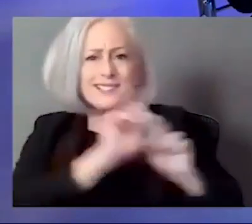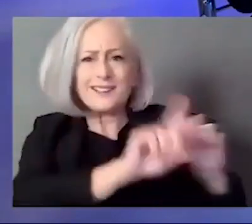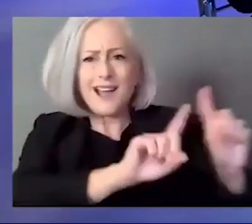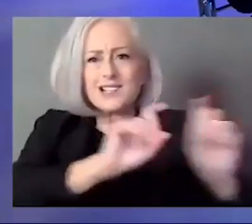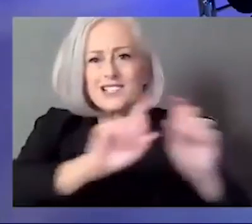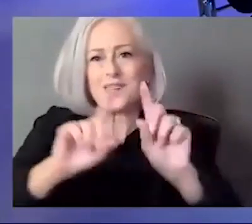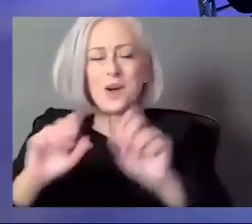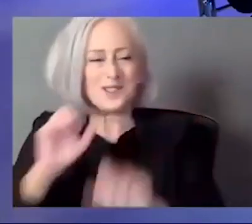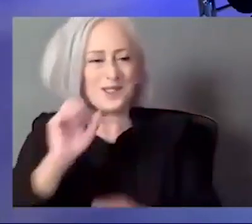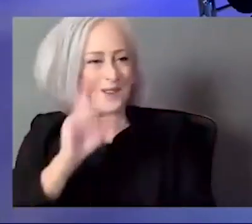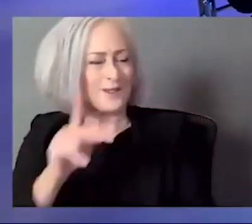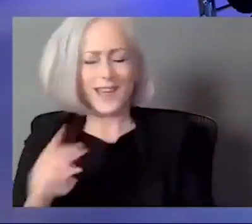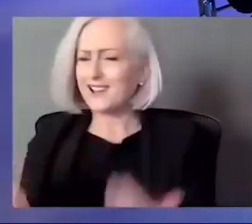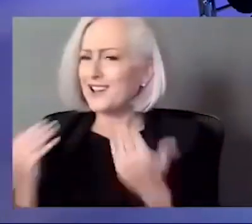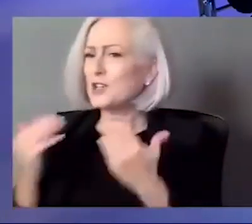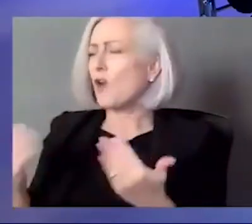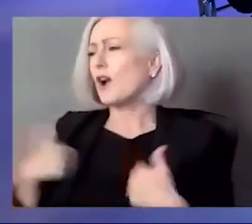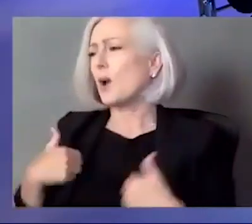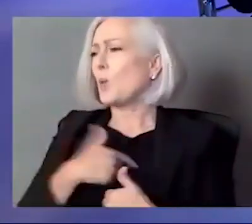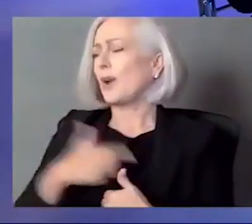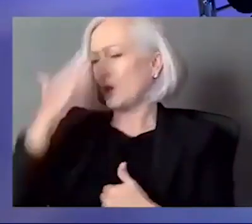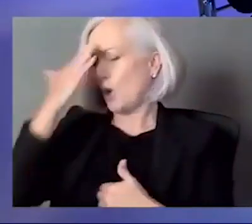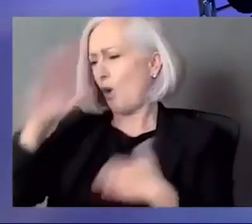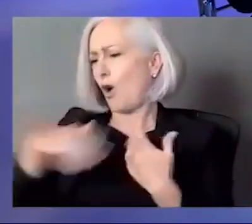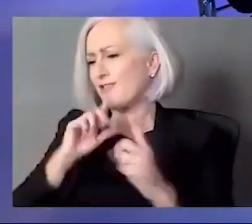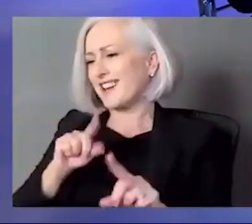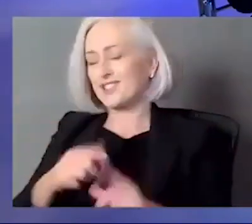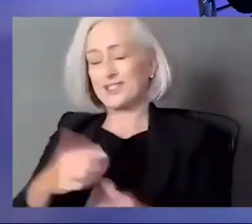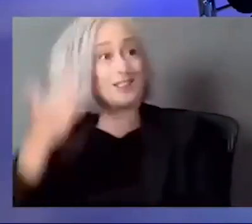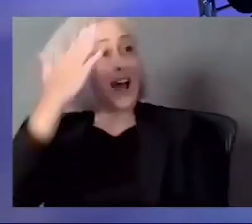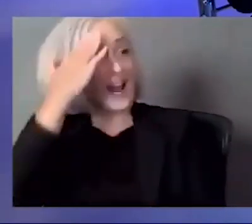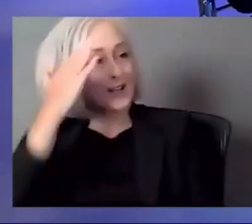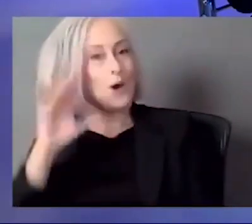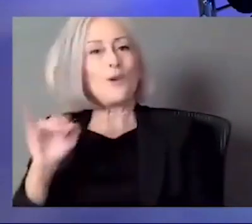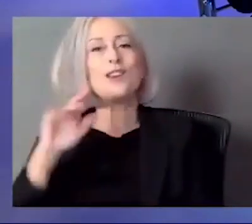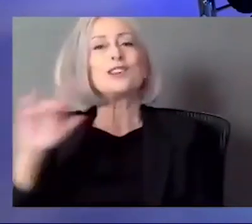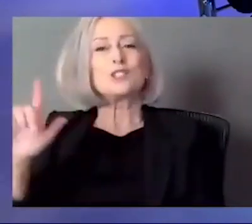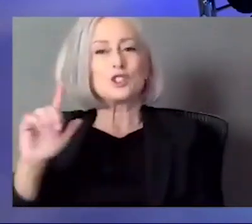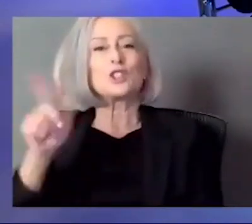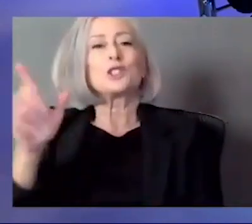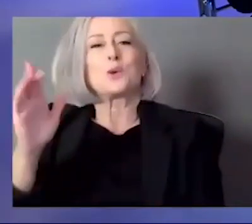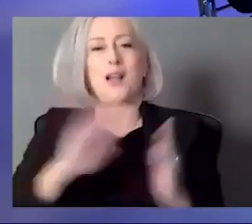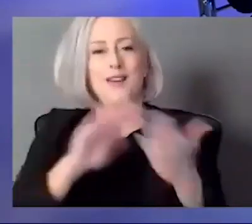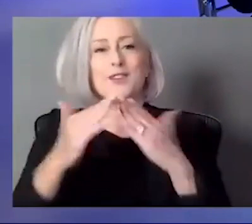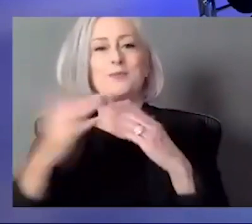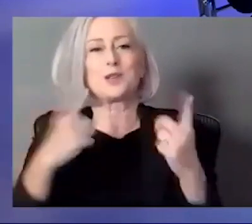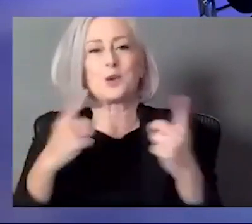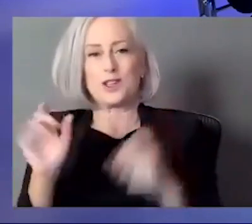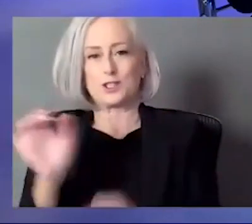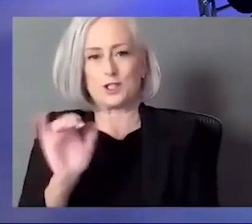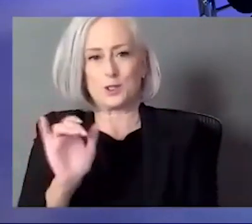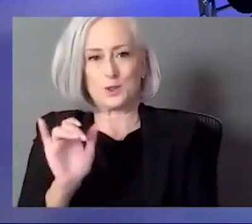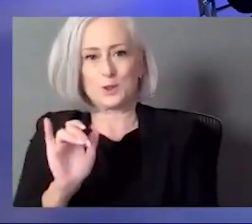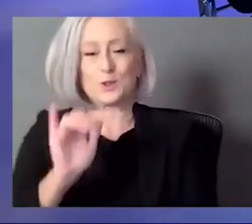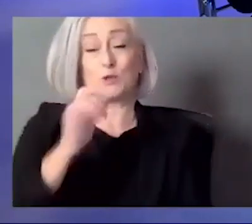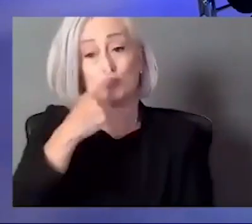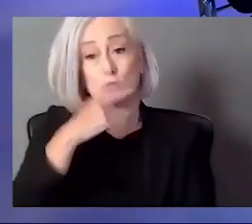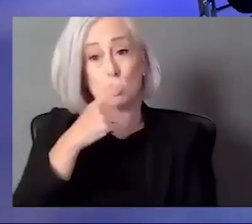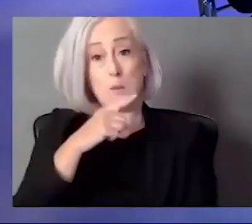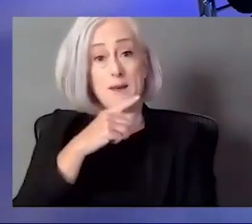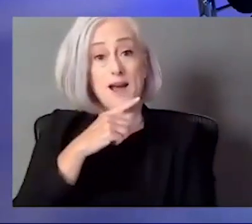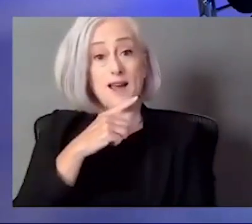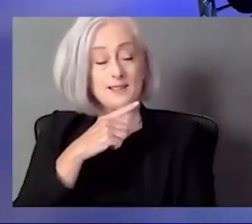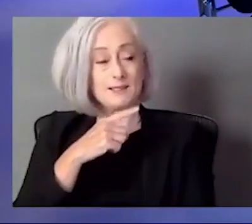We've got all the answers. I know. A lot of these Yeah. are for you. So, Jill, I know you're going to have some community questions coming in as we're asking these. So do you mind Sure. if I check back in with